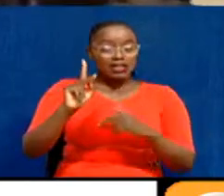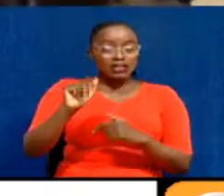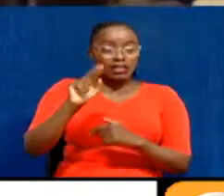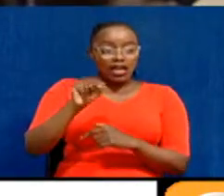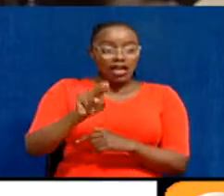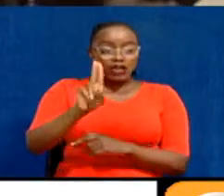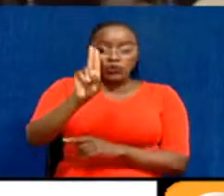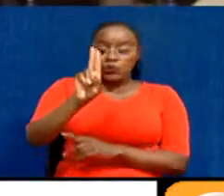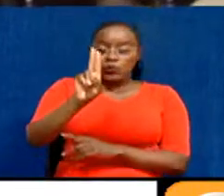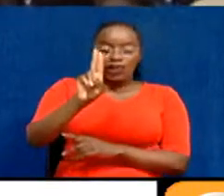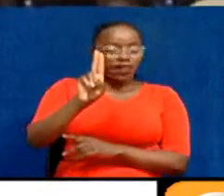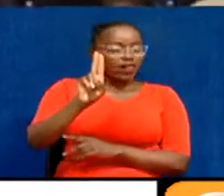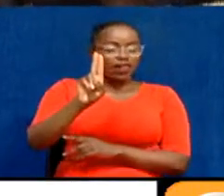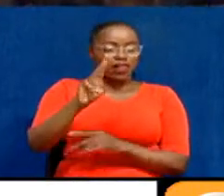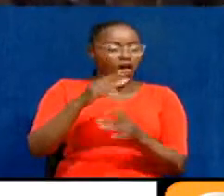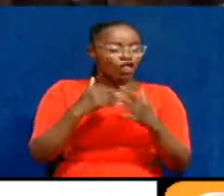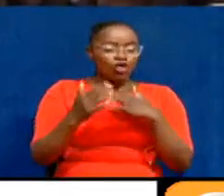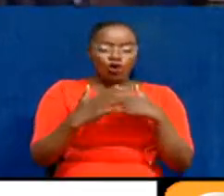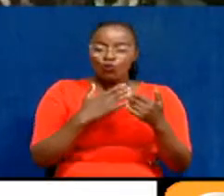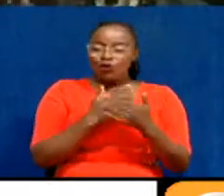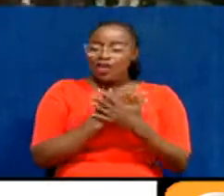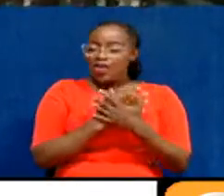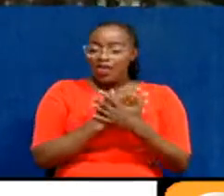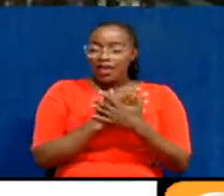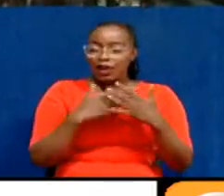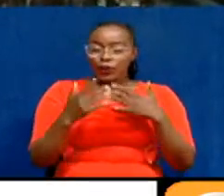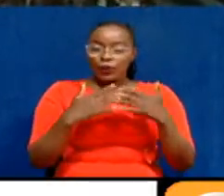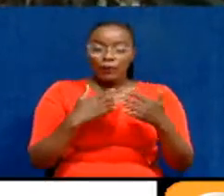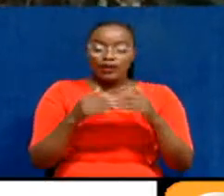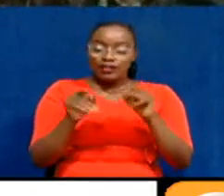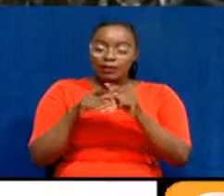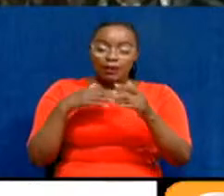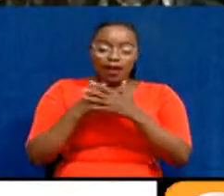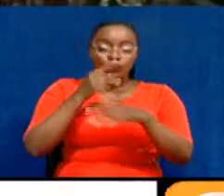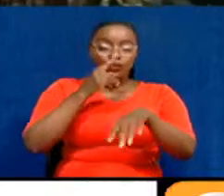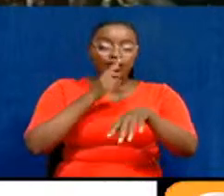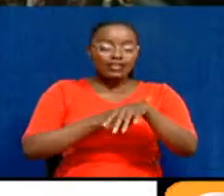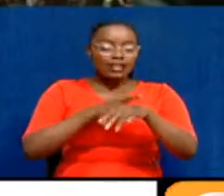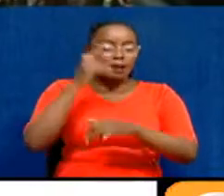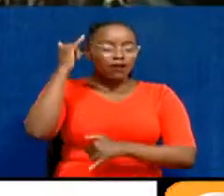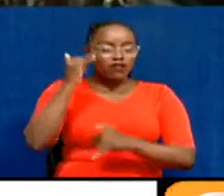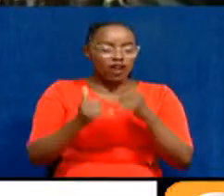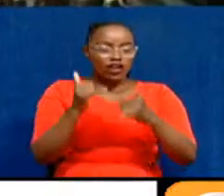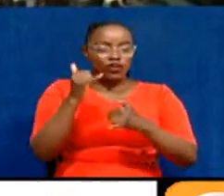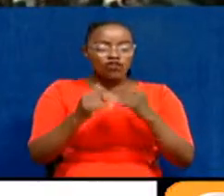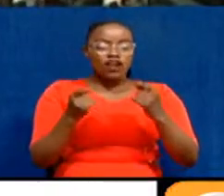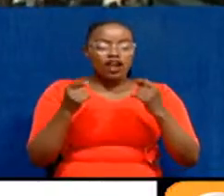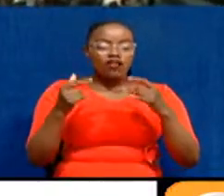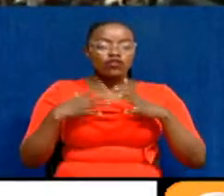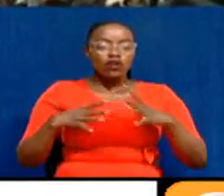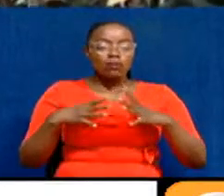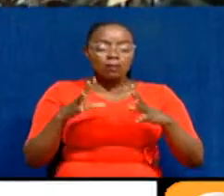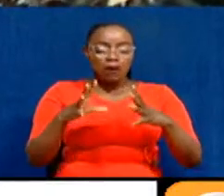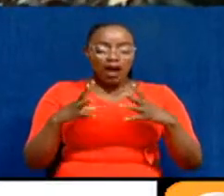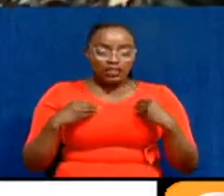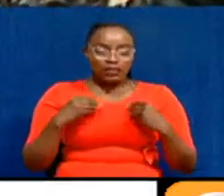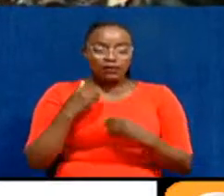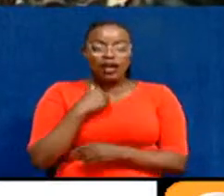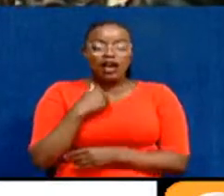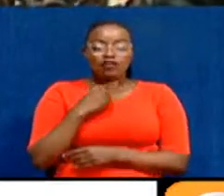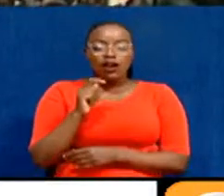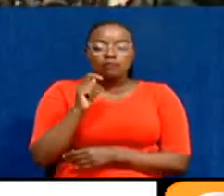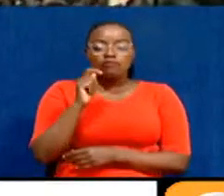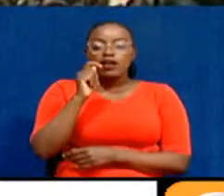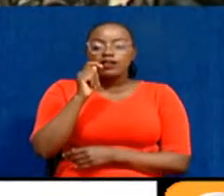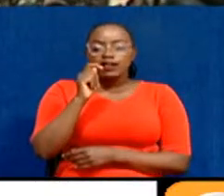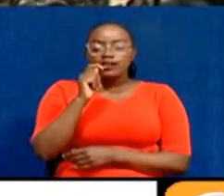Kenya African National Union. Nobody really, even to the last minute, very few had accepted that President